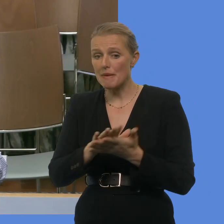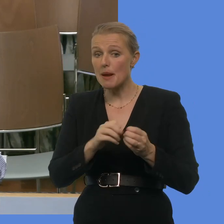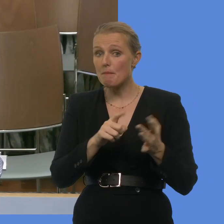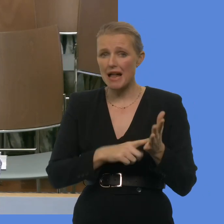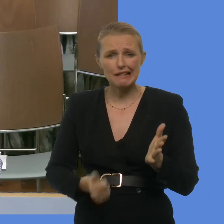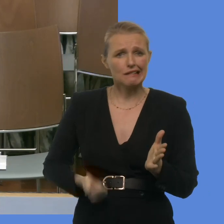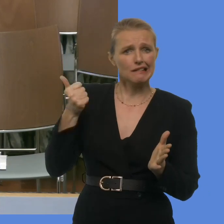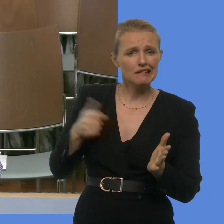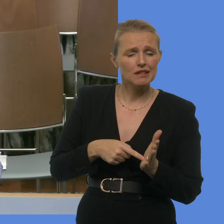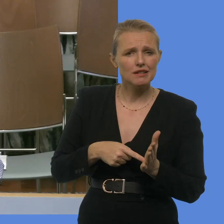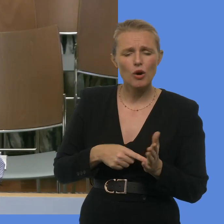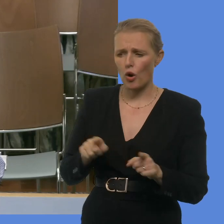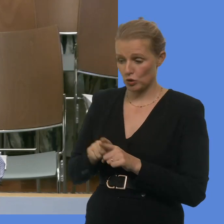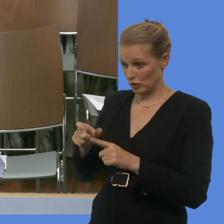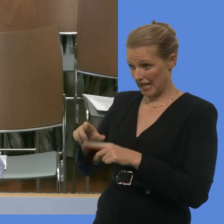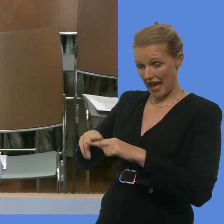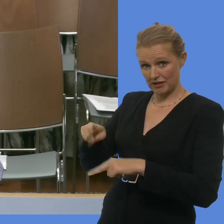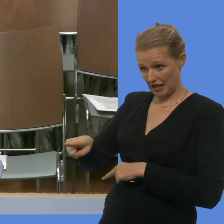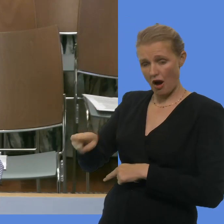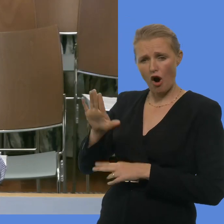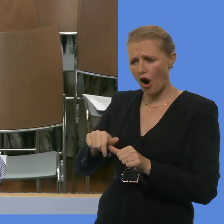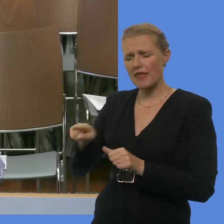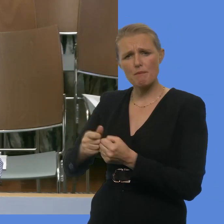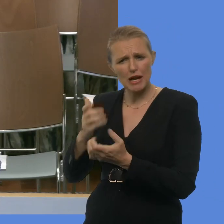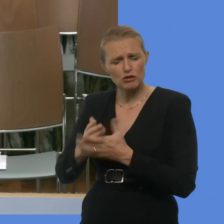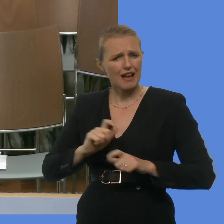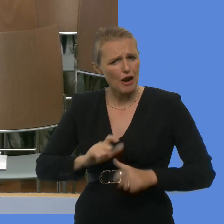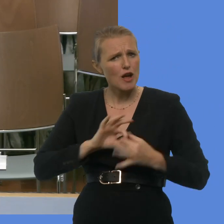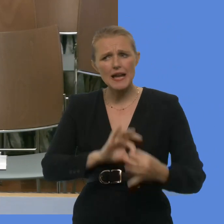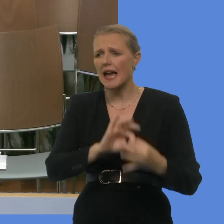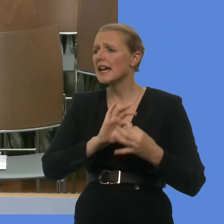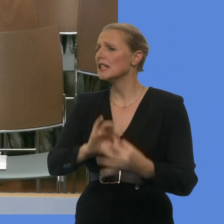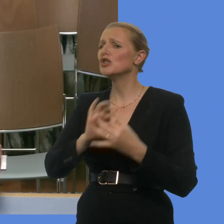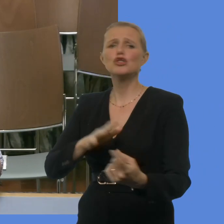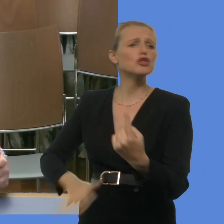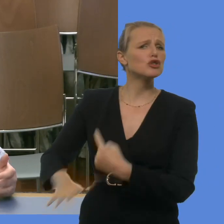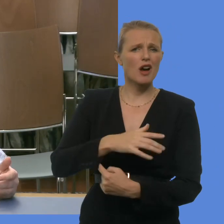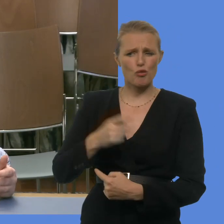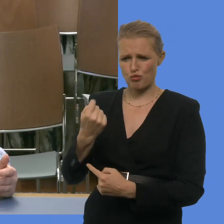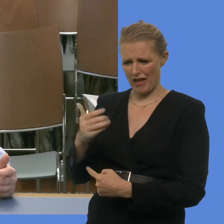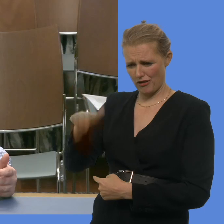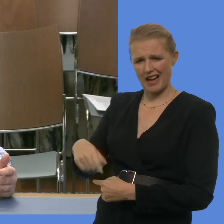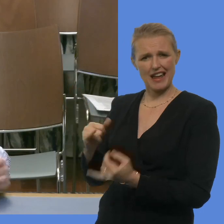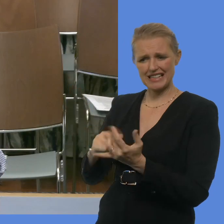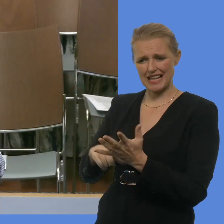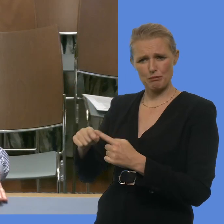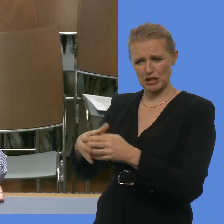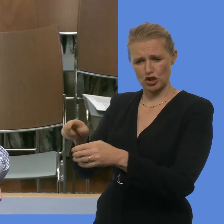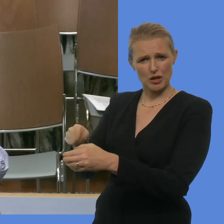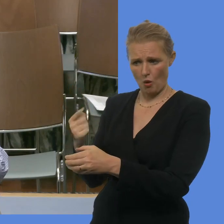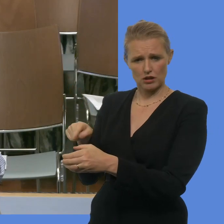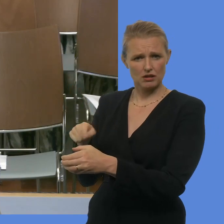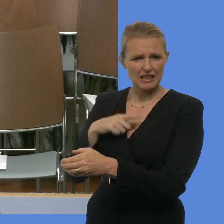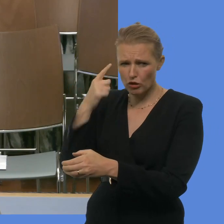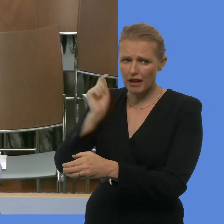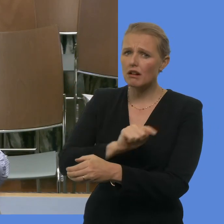as well as how DFC will ensure continued engagement with more than one representative of the deaf community beyond the